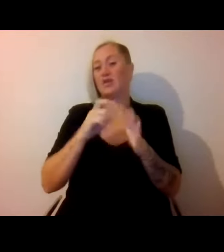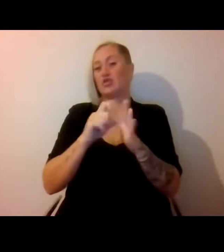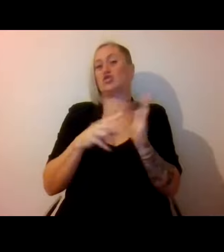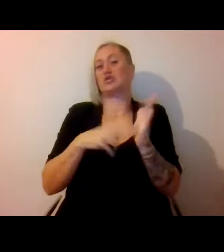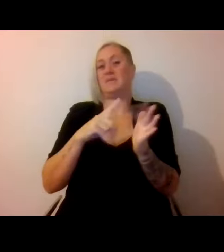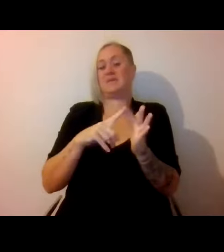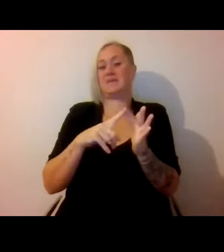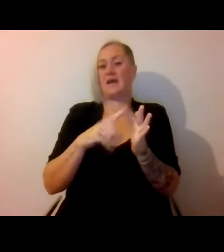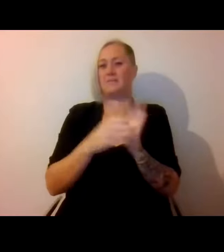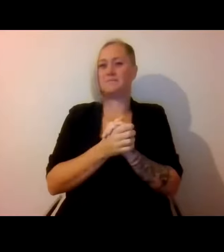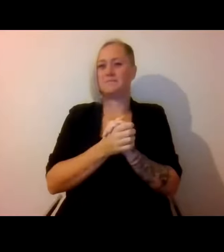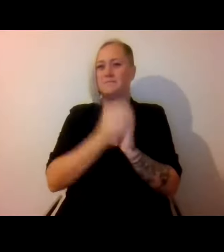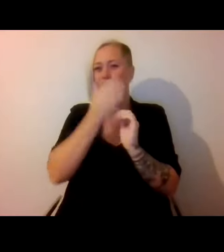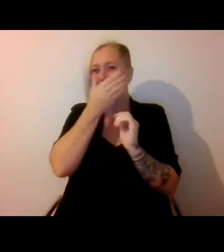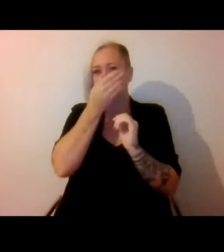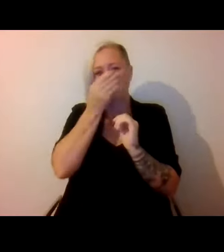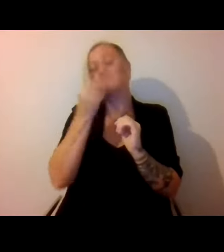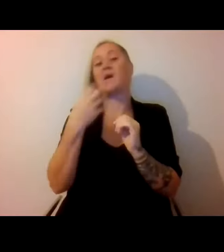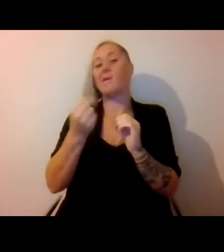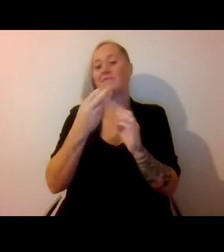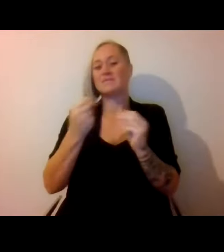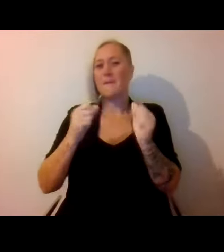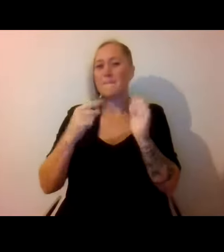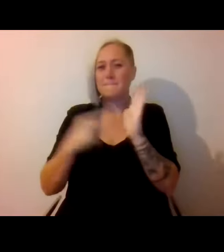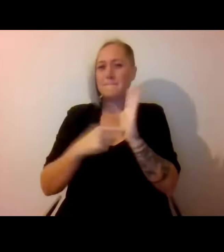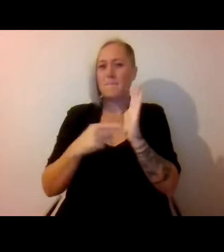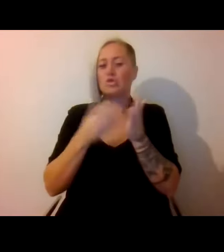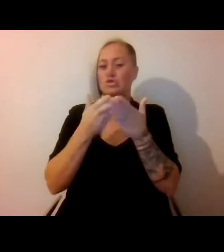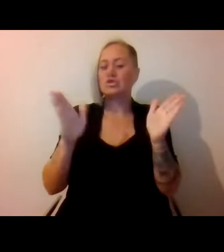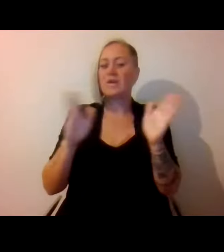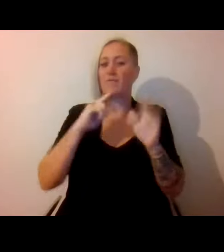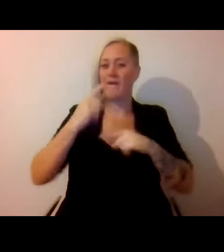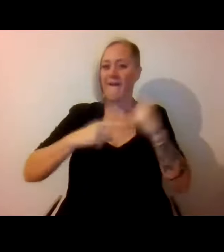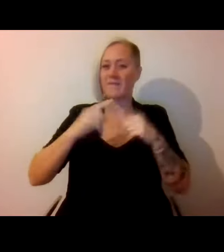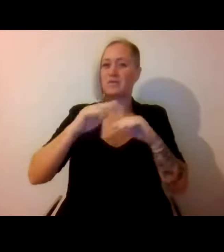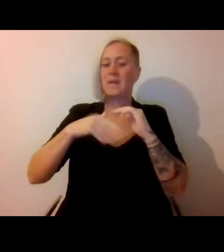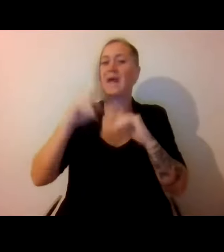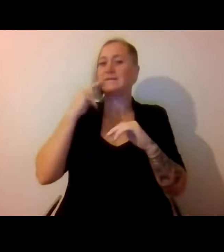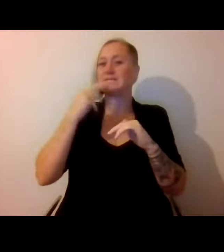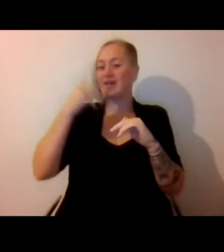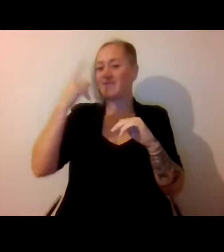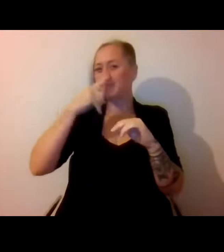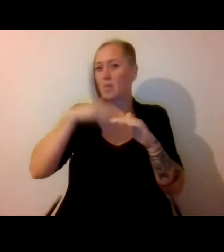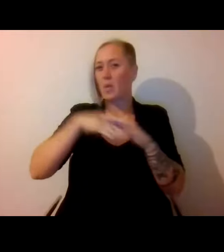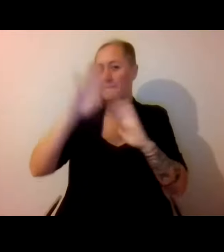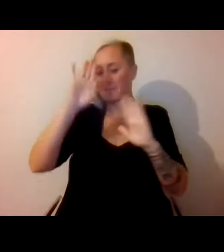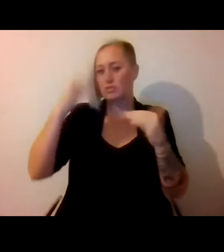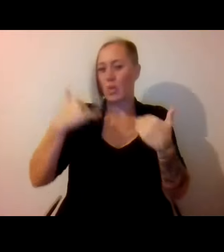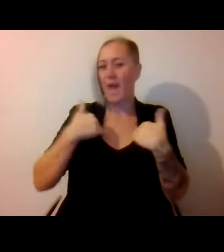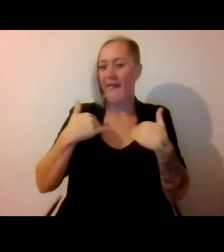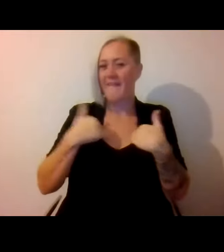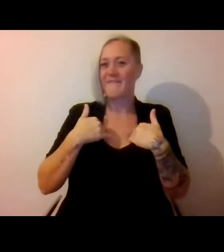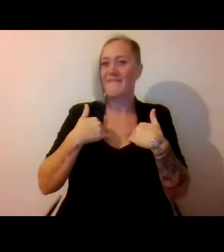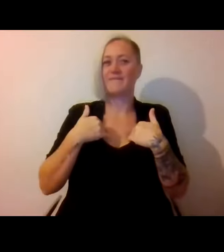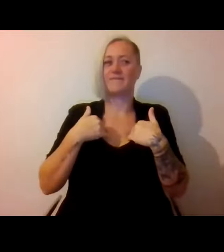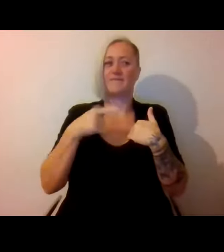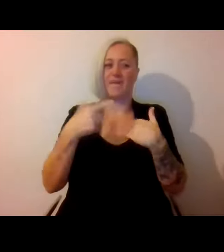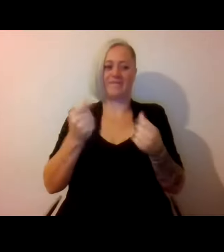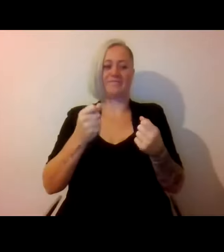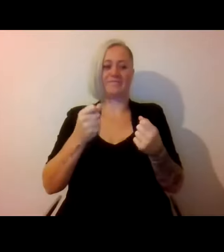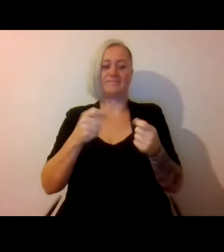So there's some important general information about deaf people and mental health. There's an inherent difficulty in collecting